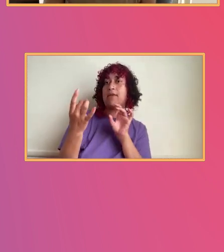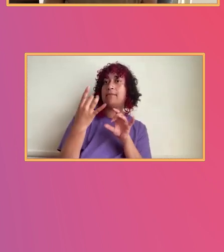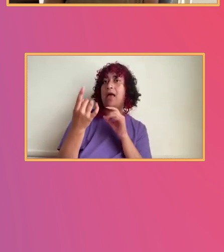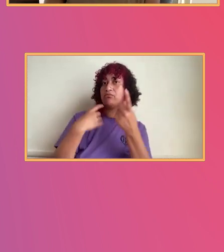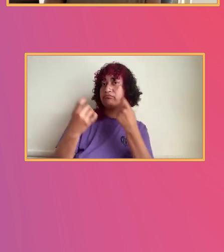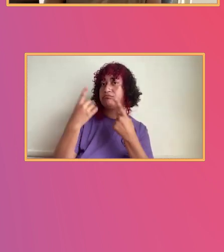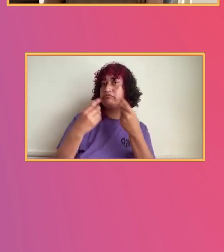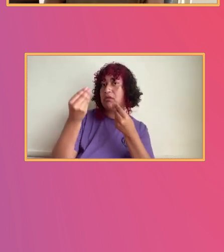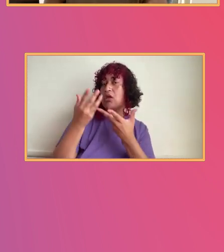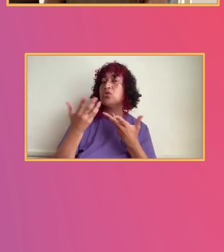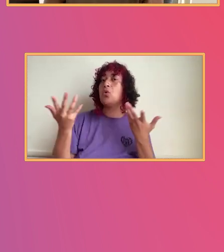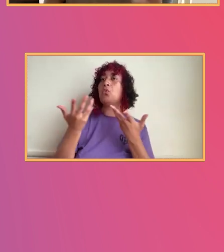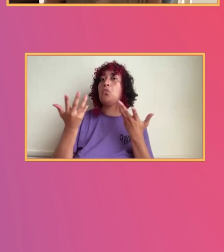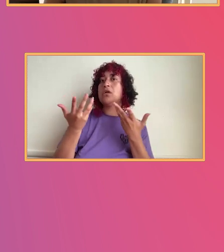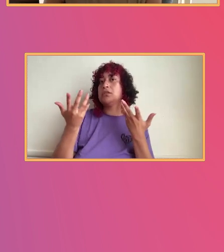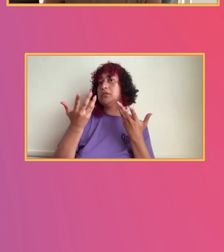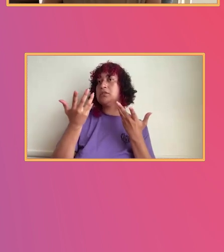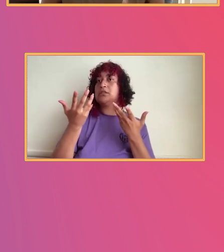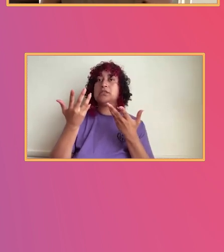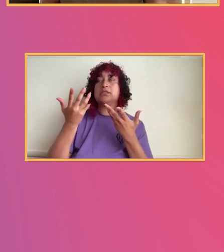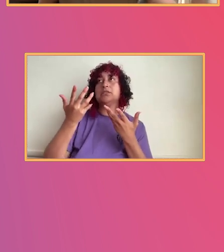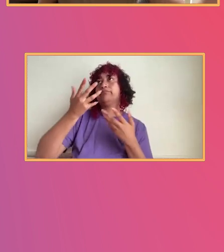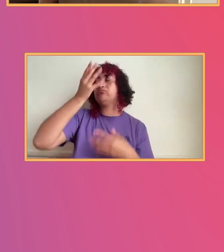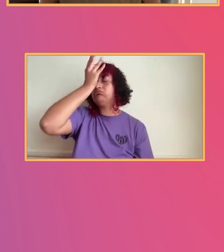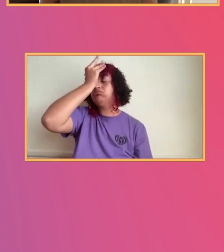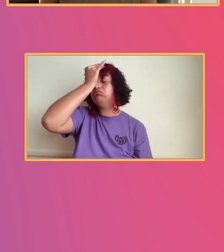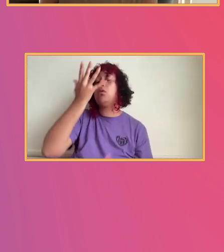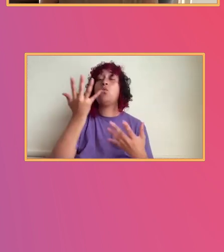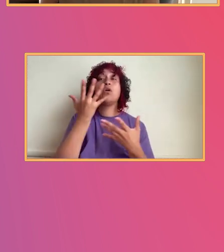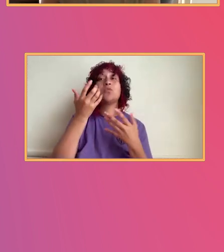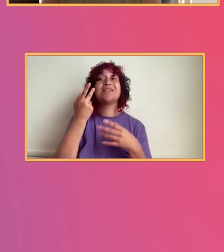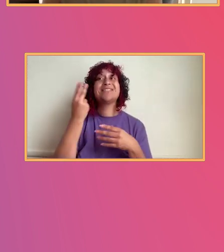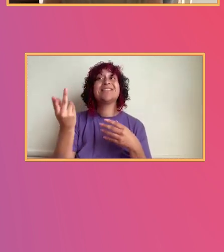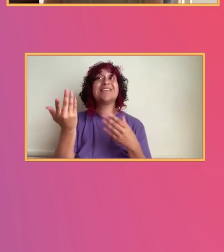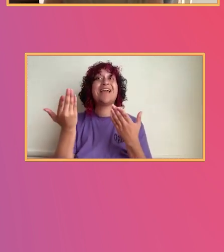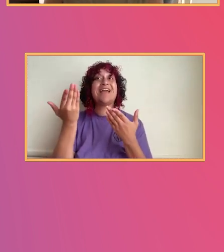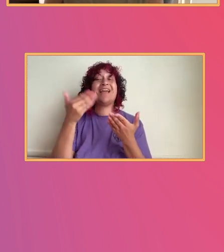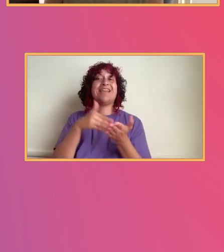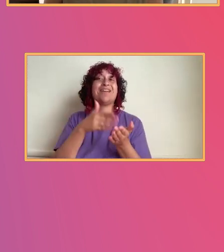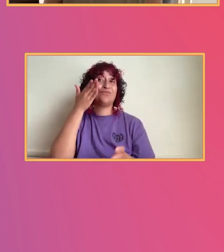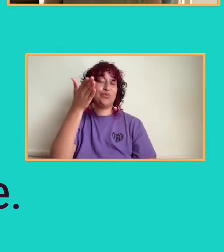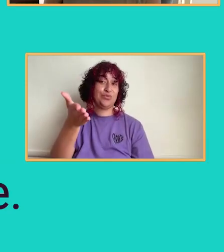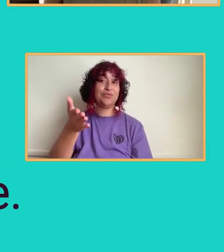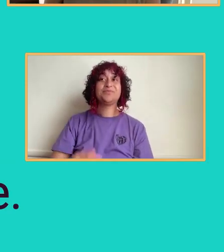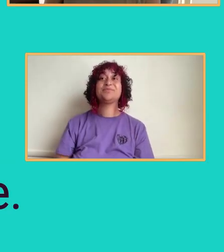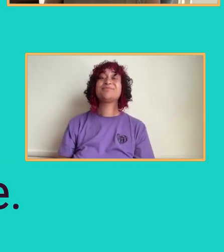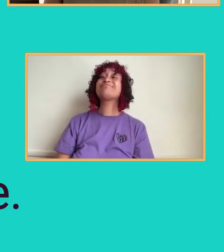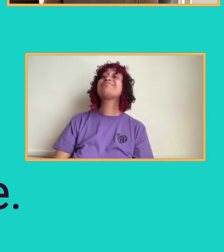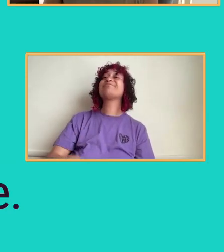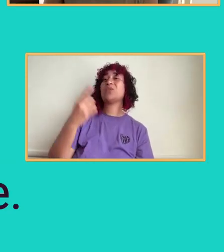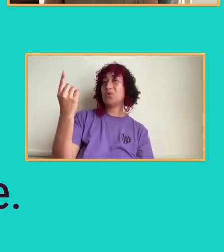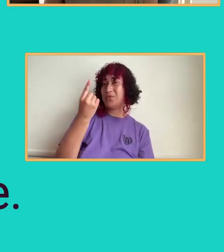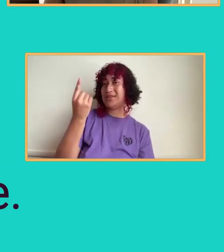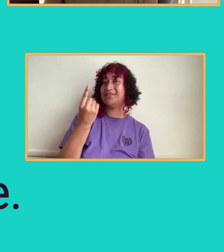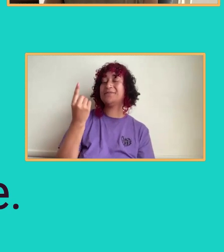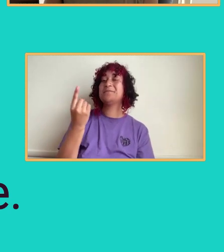let us know what is of top of mind to you and what you would like to see on Unlearning in the future. As always,